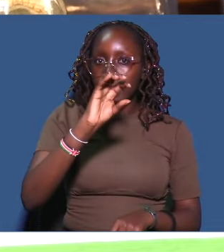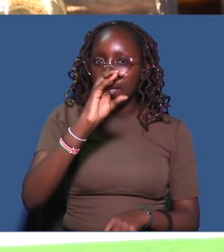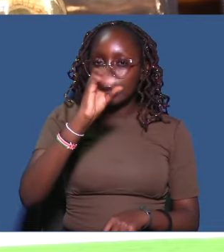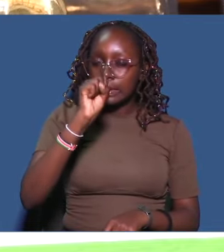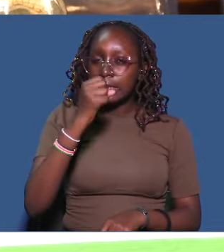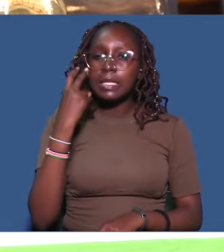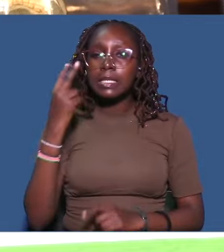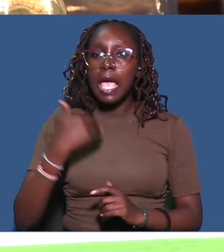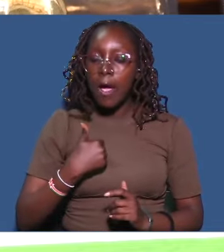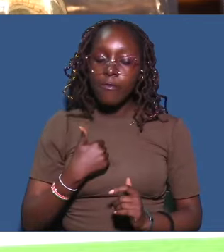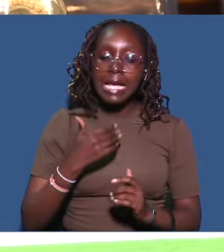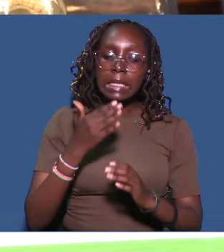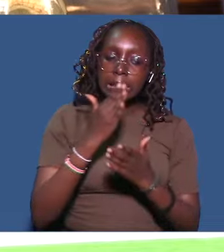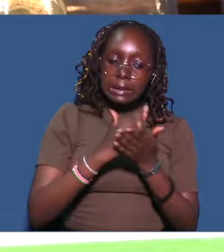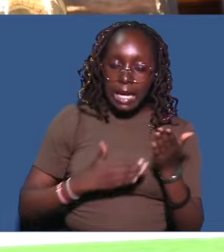won.